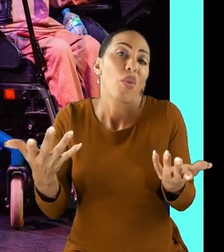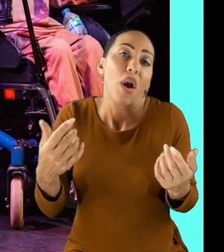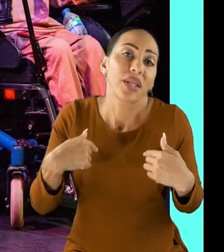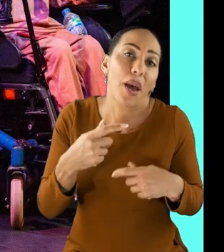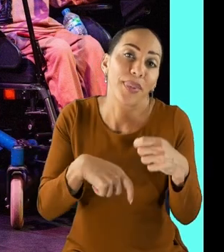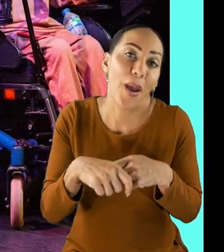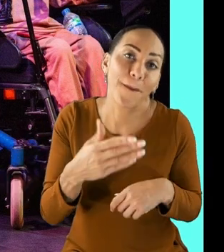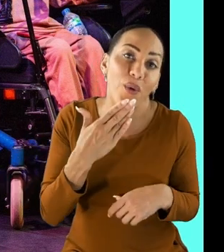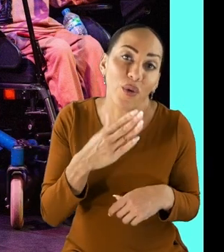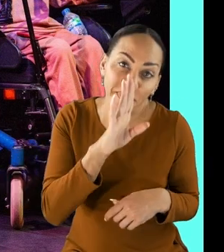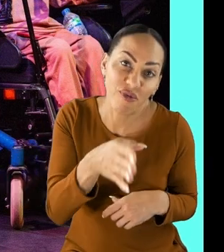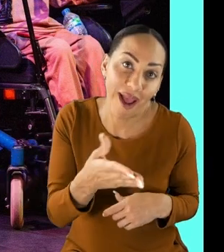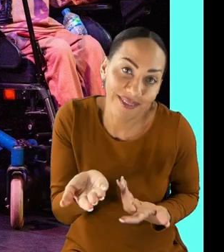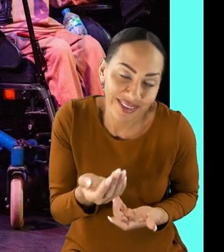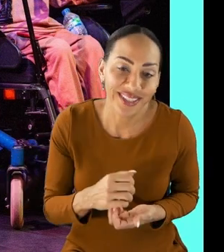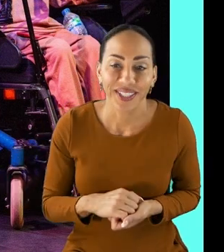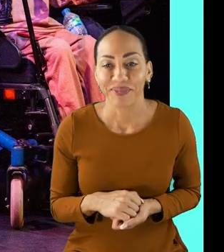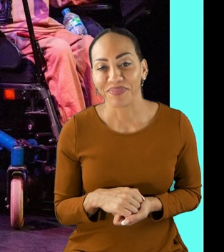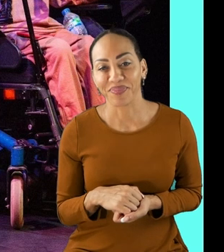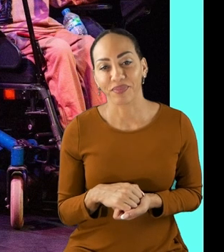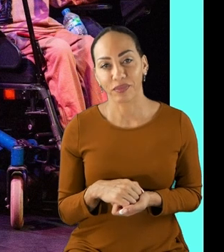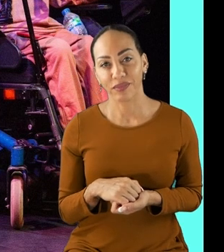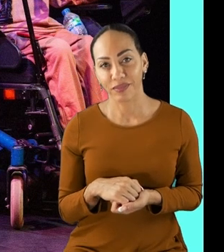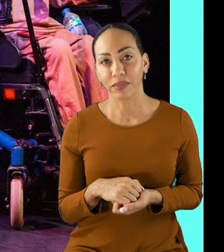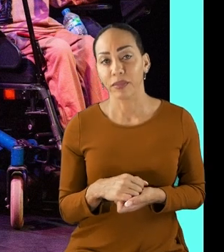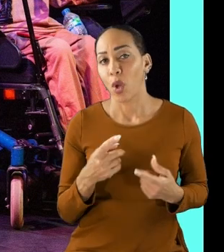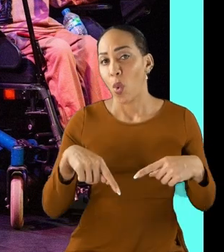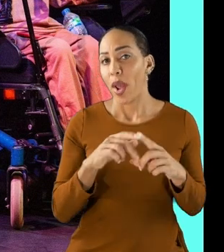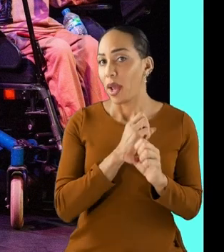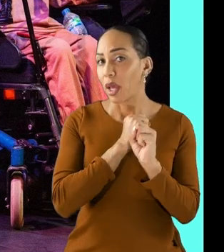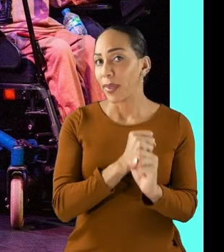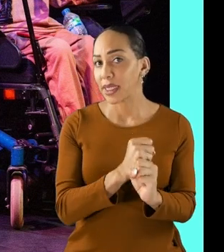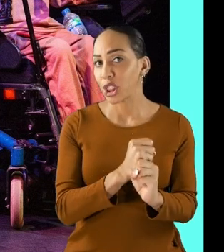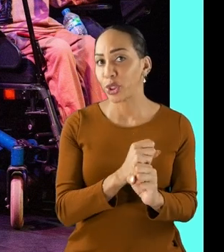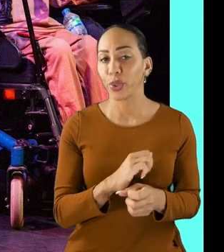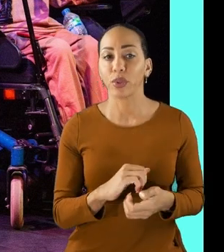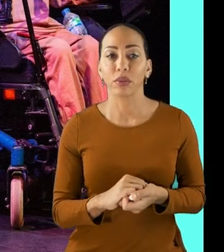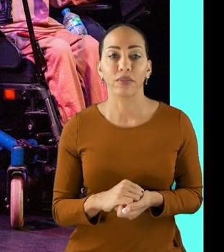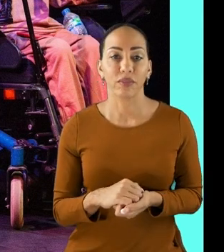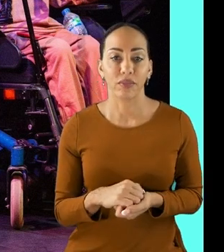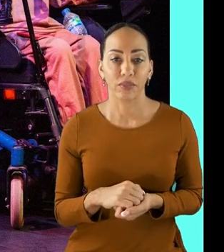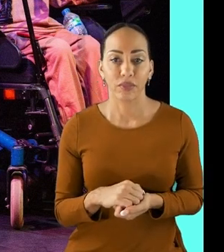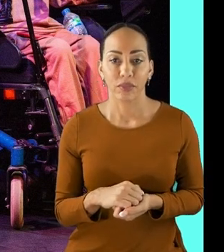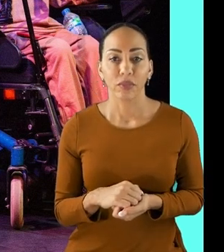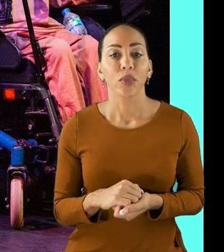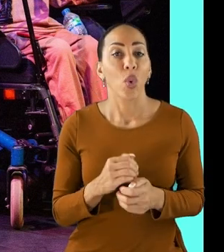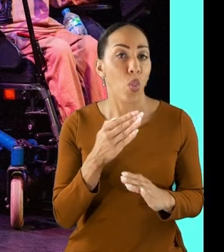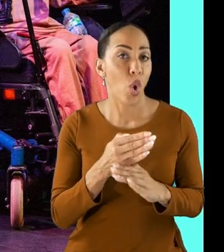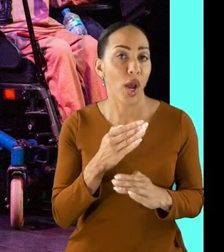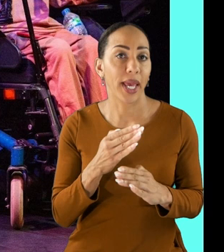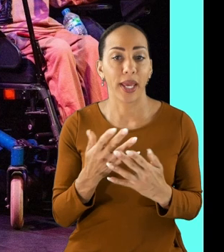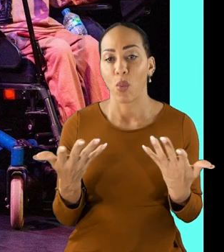I would really get bored otherwise, quite frankly. One of the things that we've been really committed to is work being online.